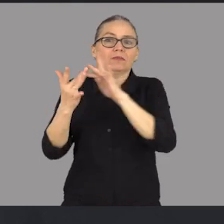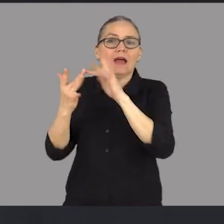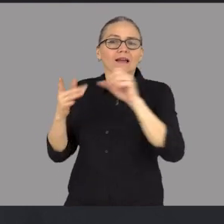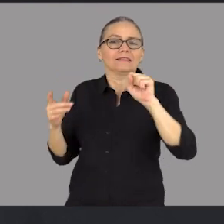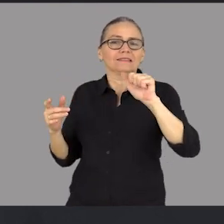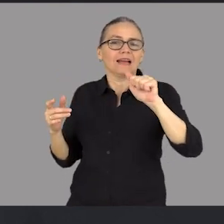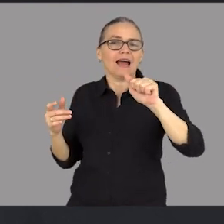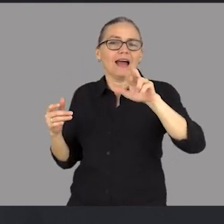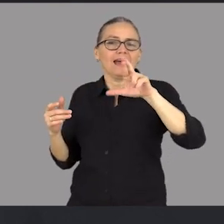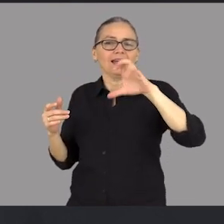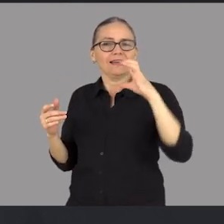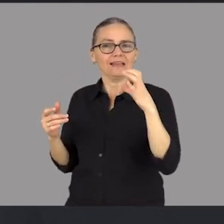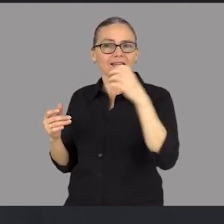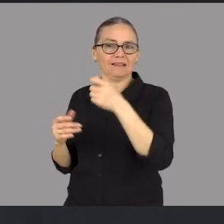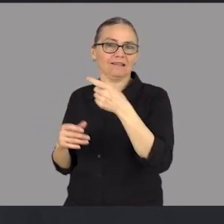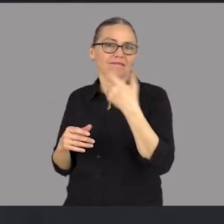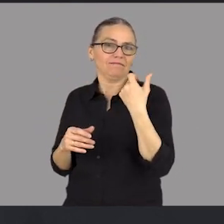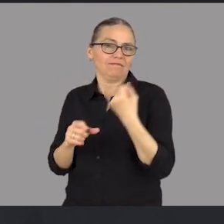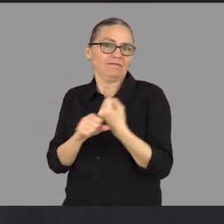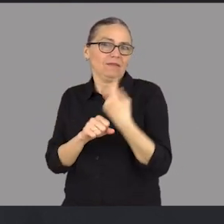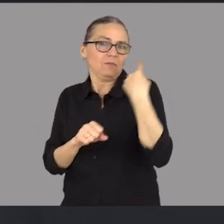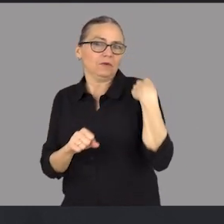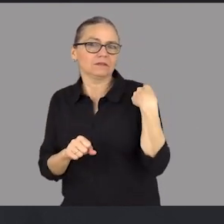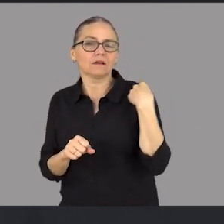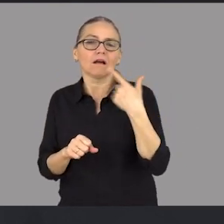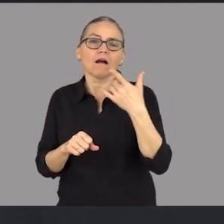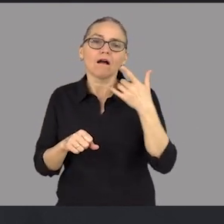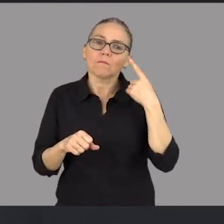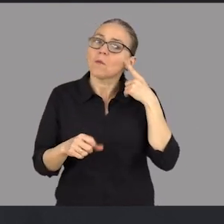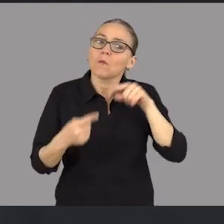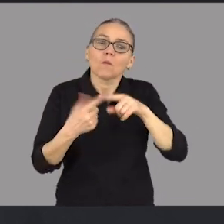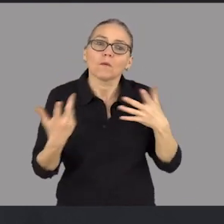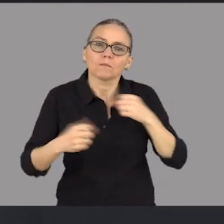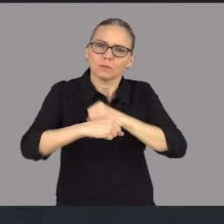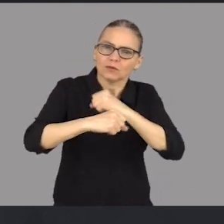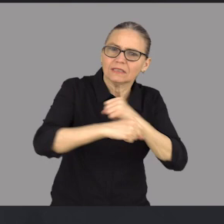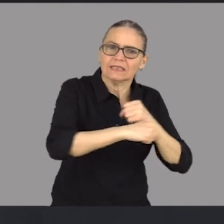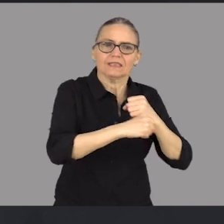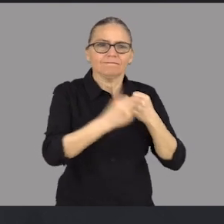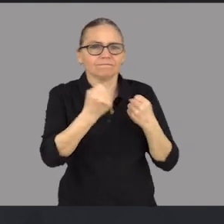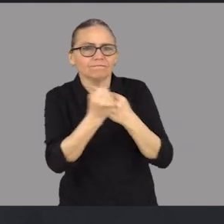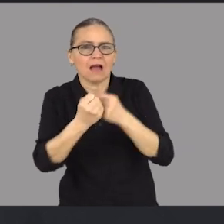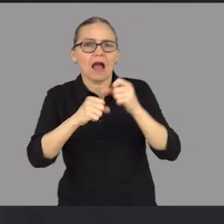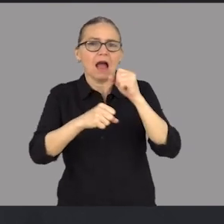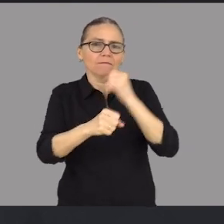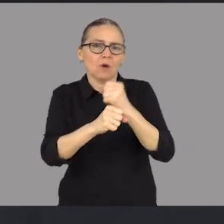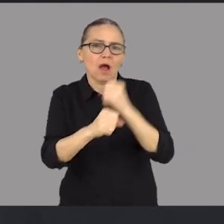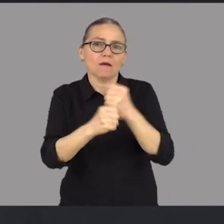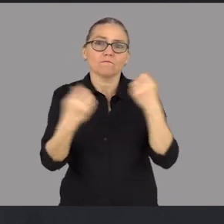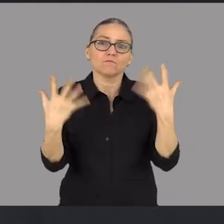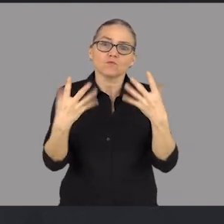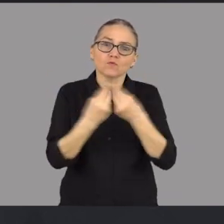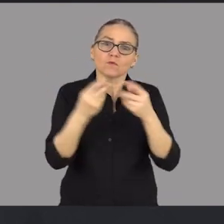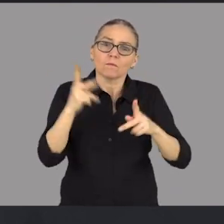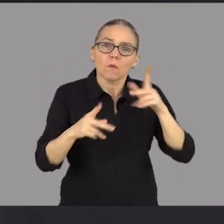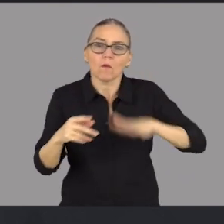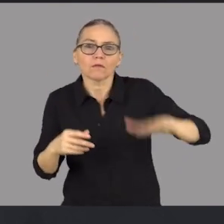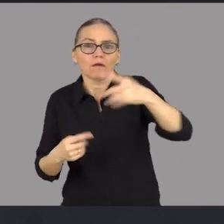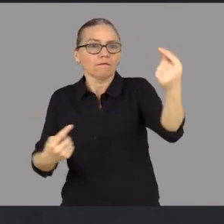supported employment commercial. And I know I get a lot of people coming in and talking to me about that. And that has just